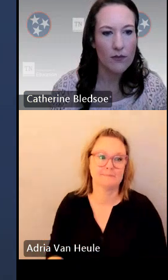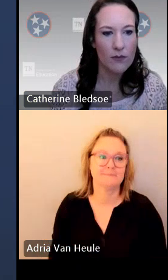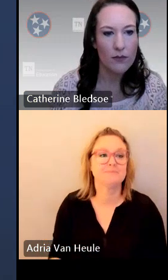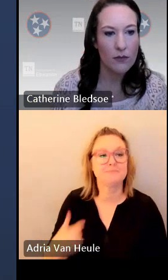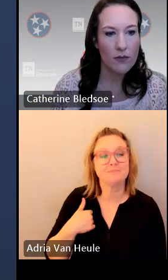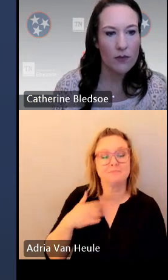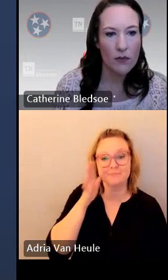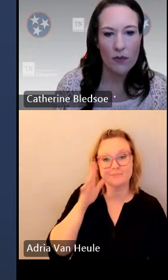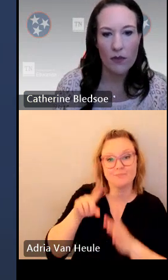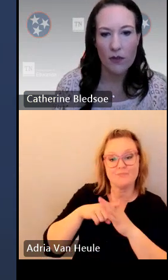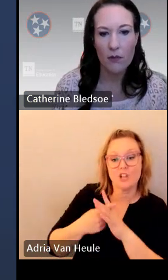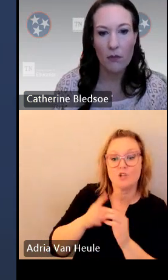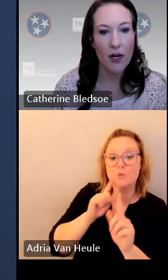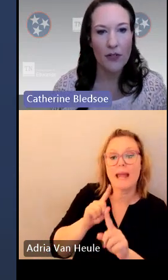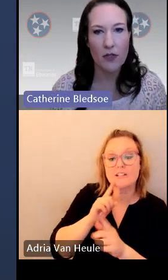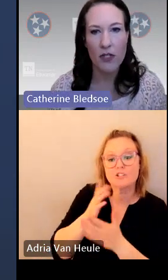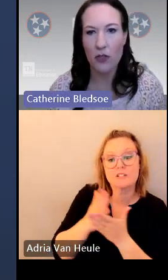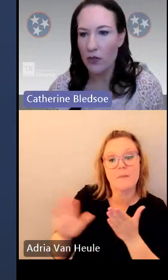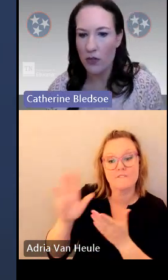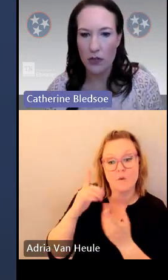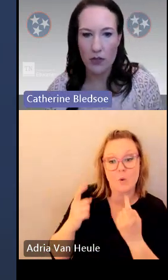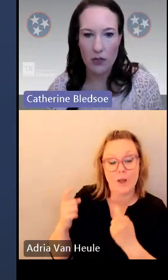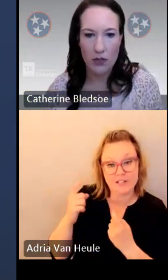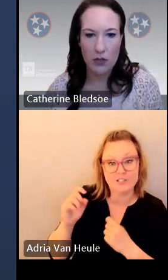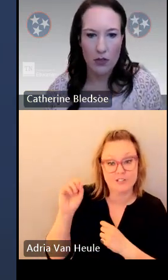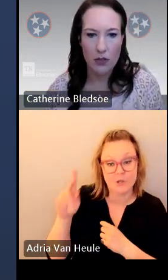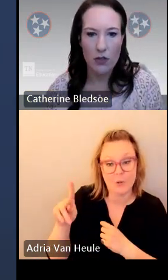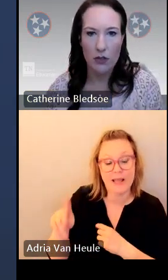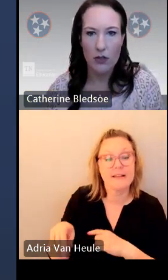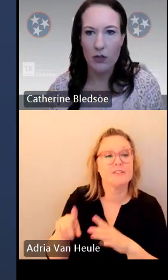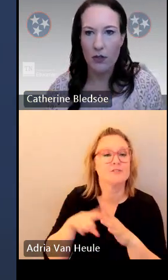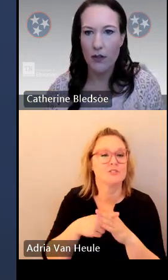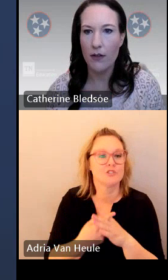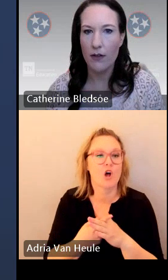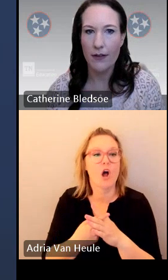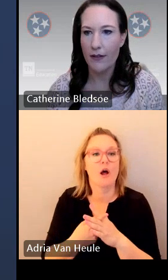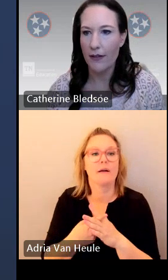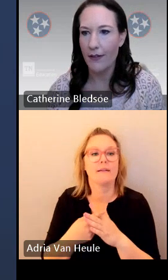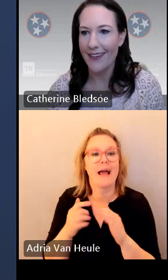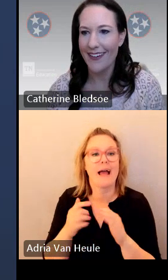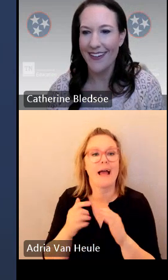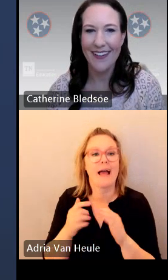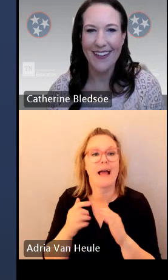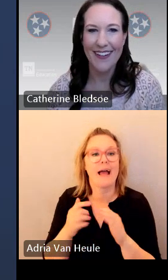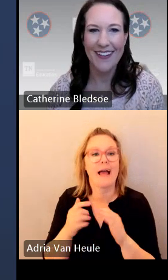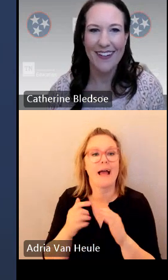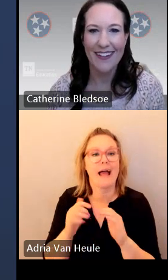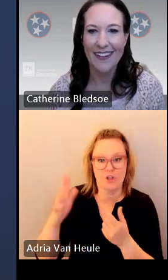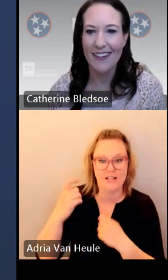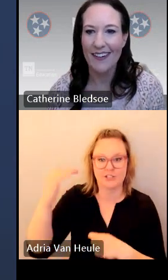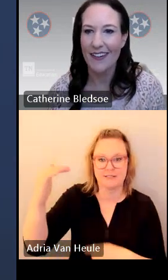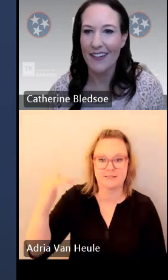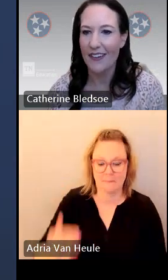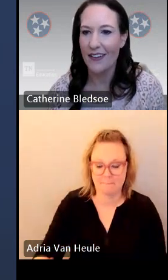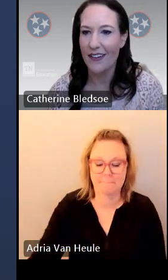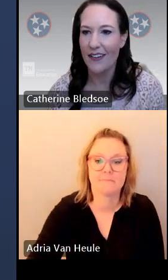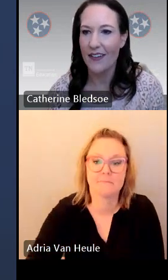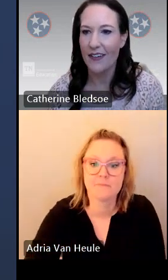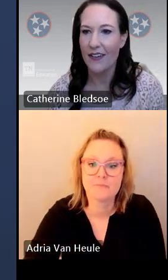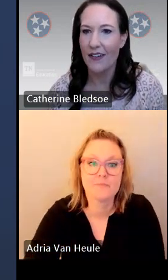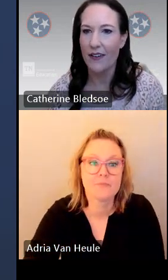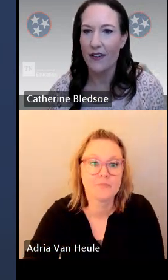a few of those questions. All right, Catherine? So to answer, I'm just going to try to go in the line of how they go, okay? So Cynthia asked